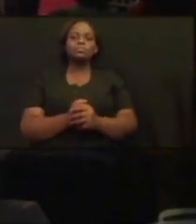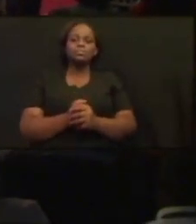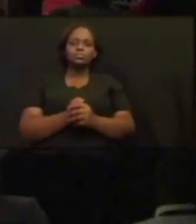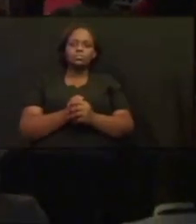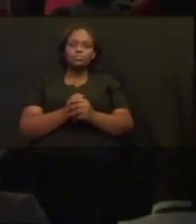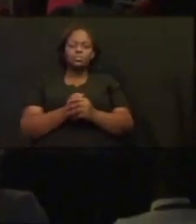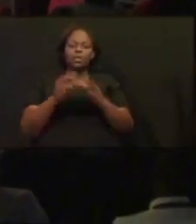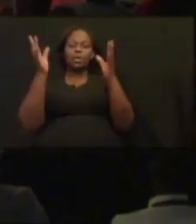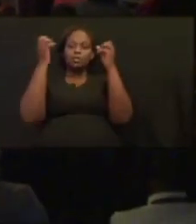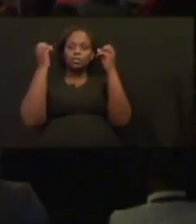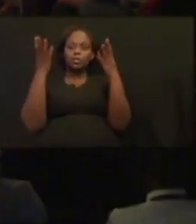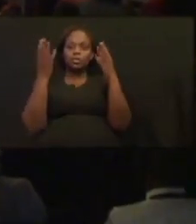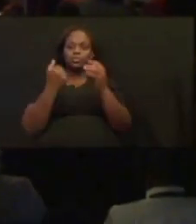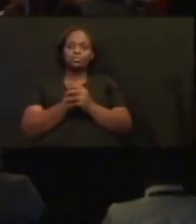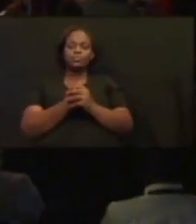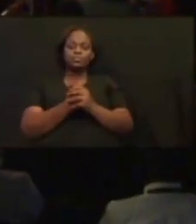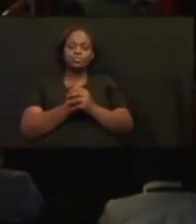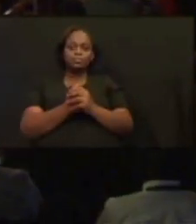Hallelujah.